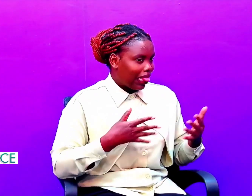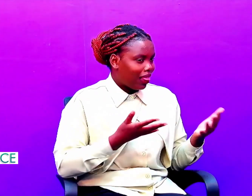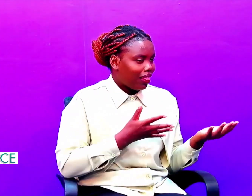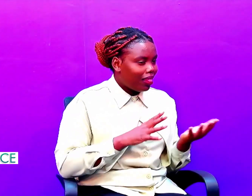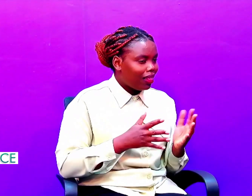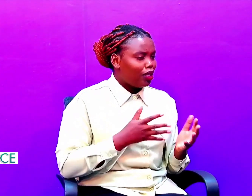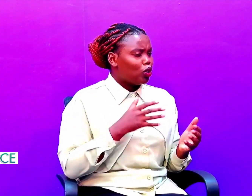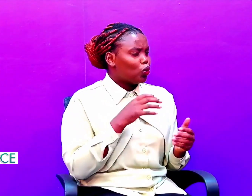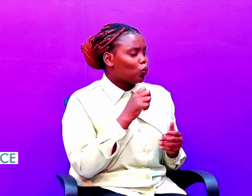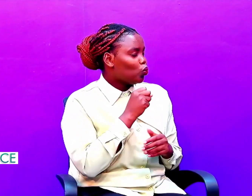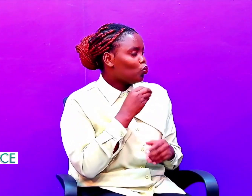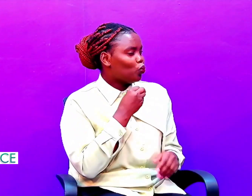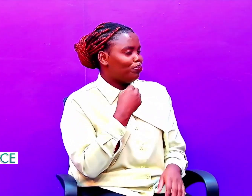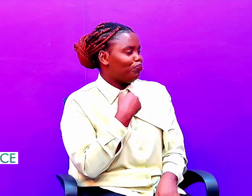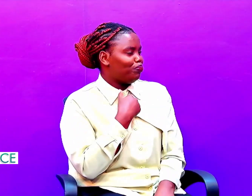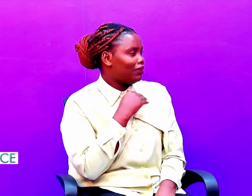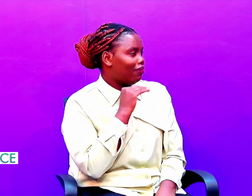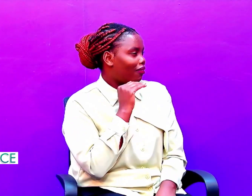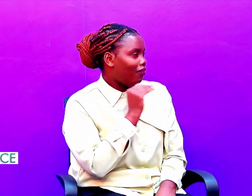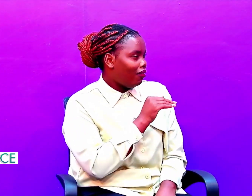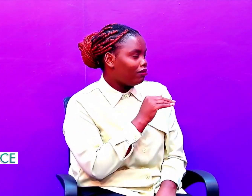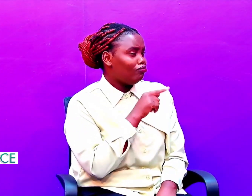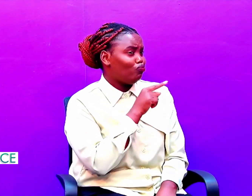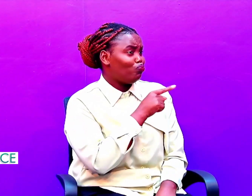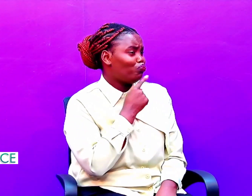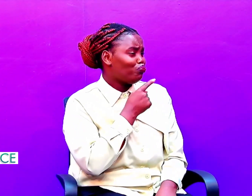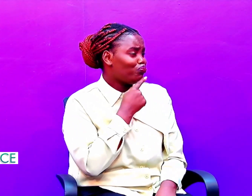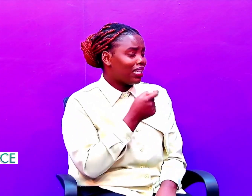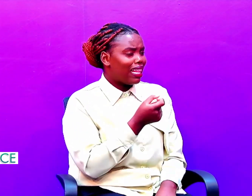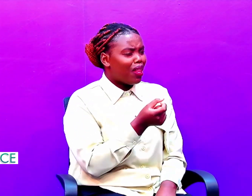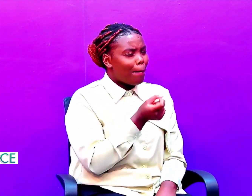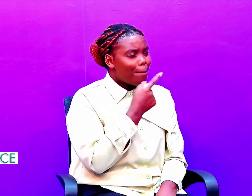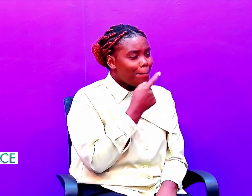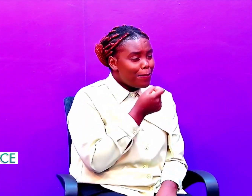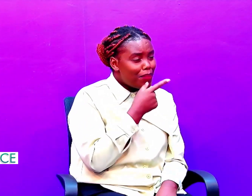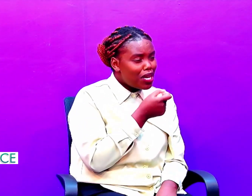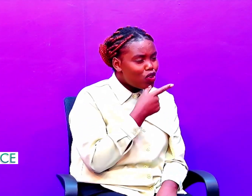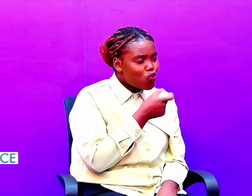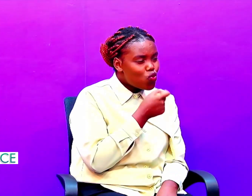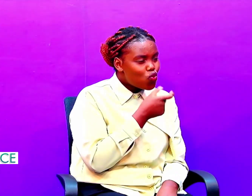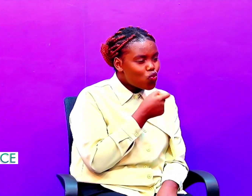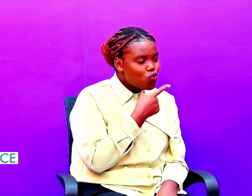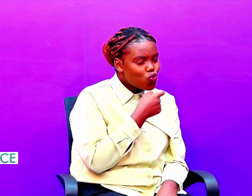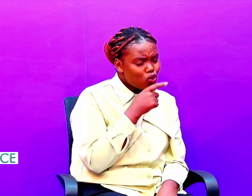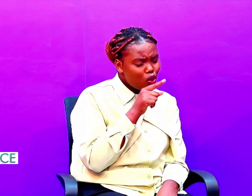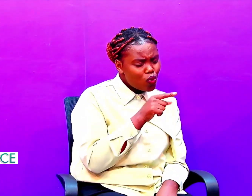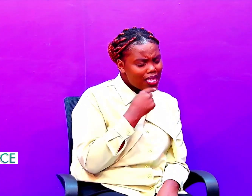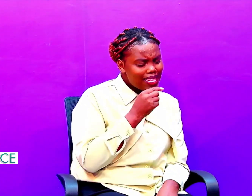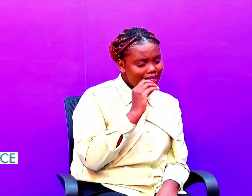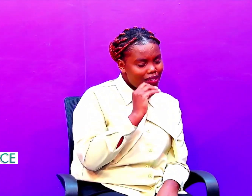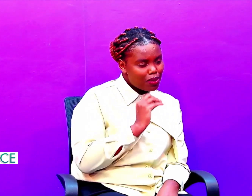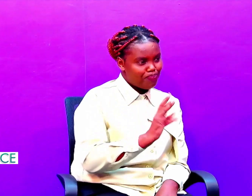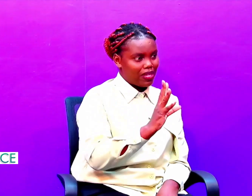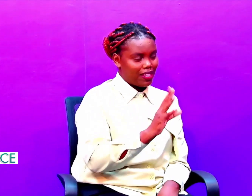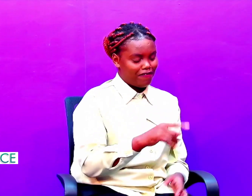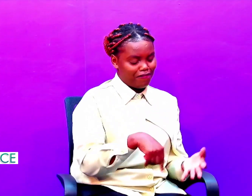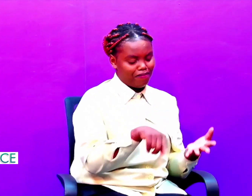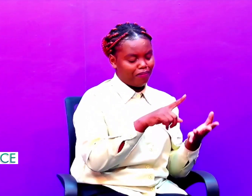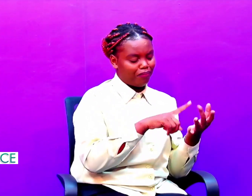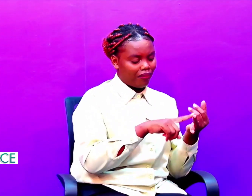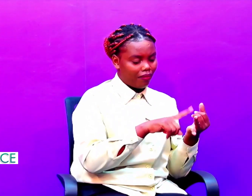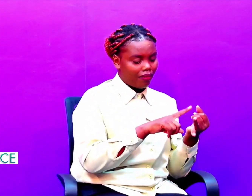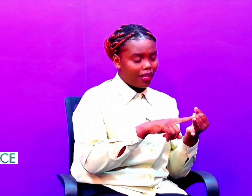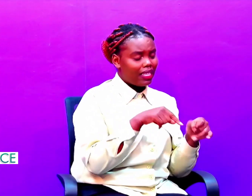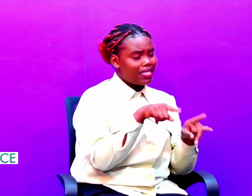no stress, no excitement, hunger as well. So a question arises from